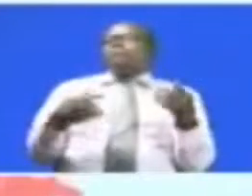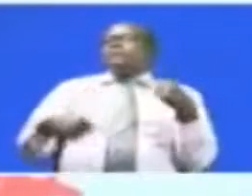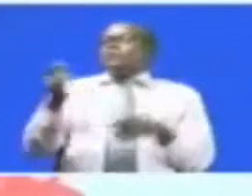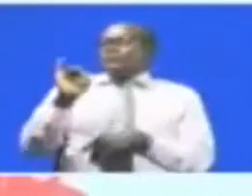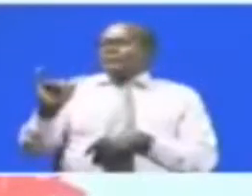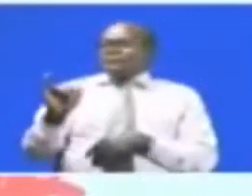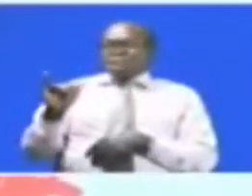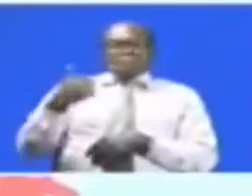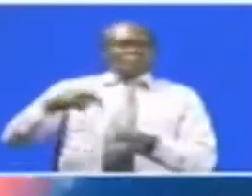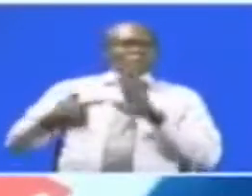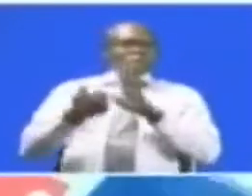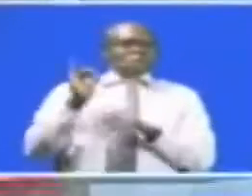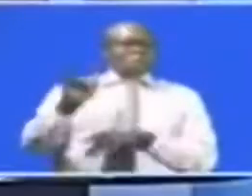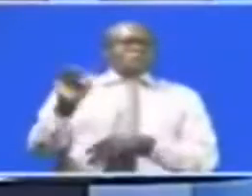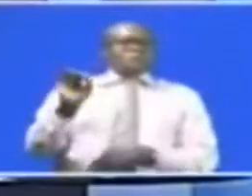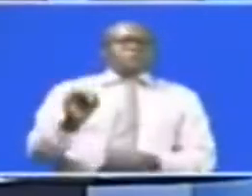We did not show that we wanted to win it.